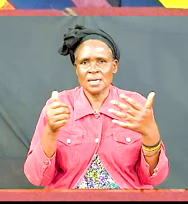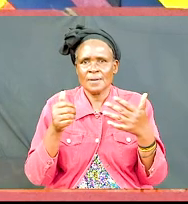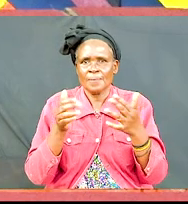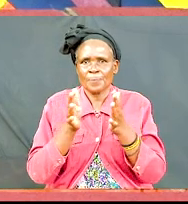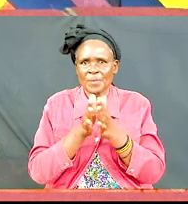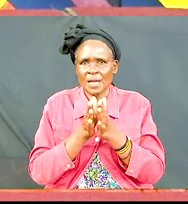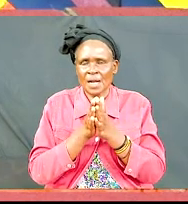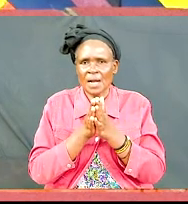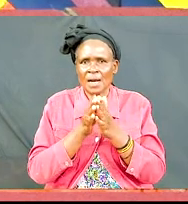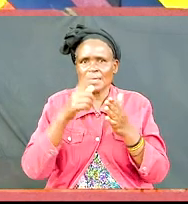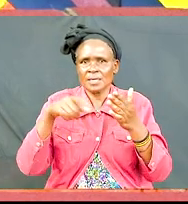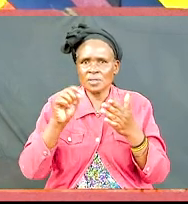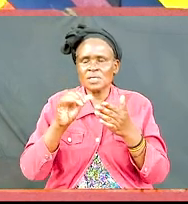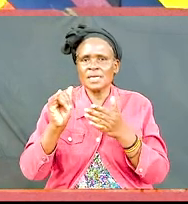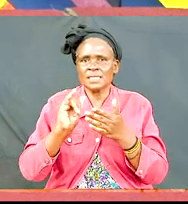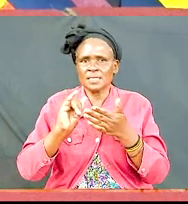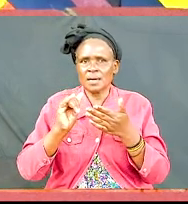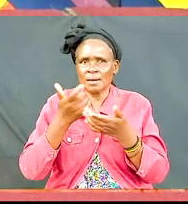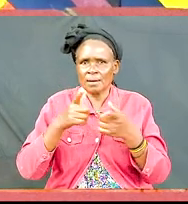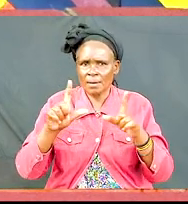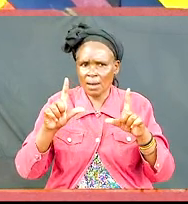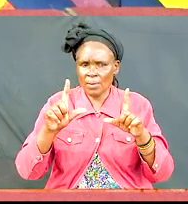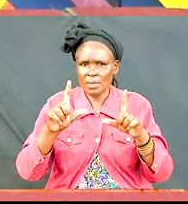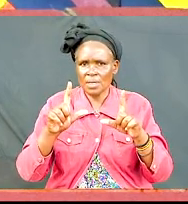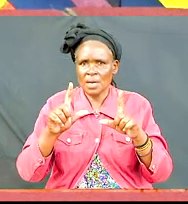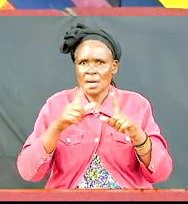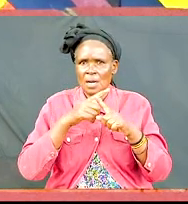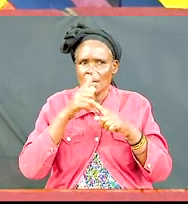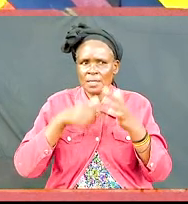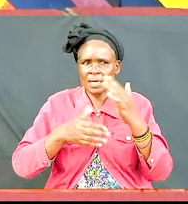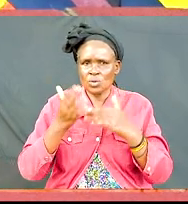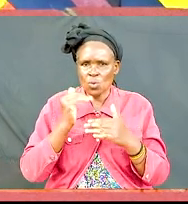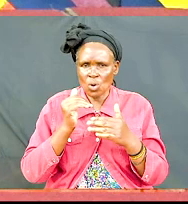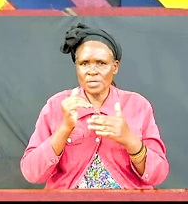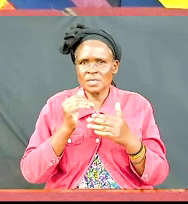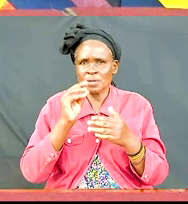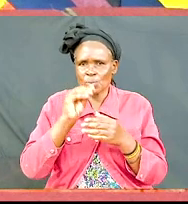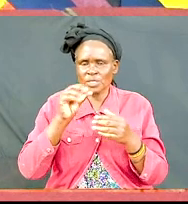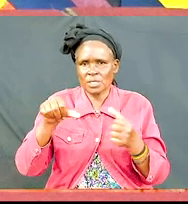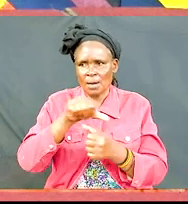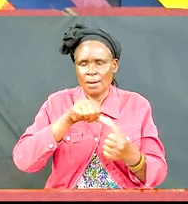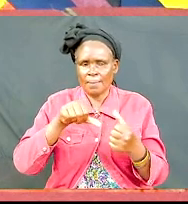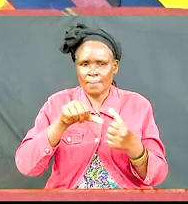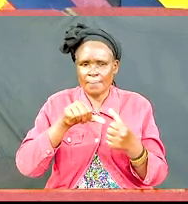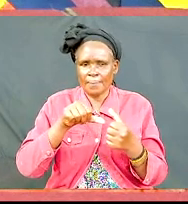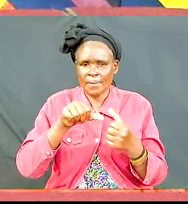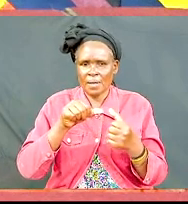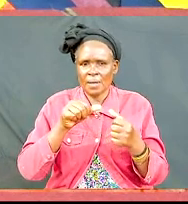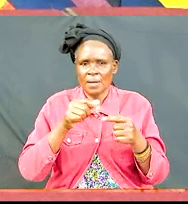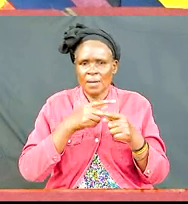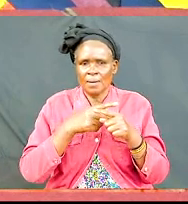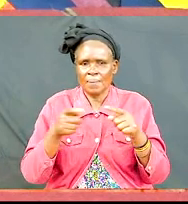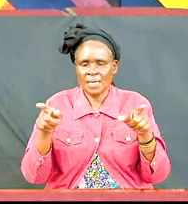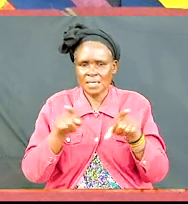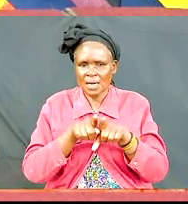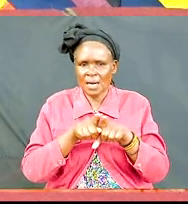and ravaging the surrounding that was spraying about. But as he